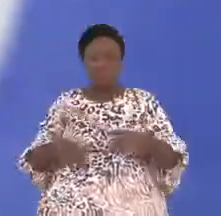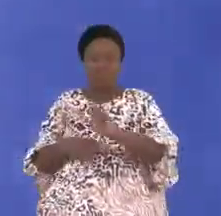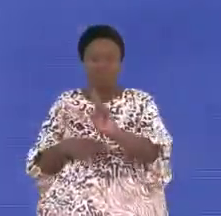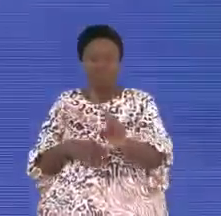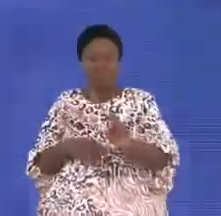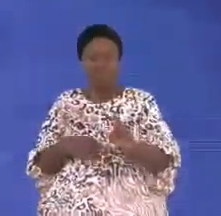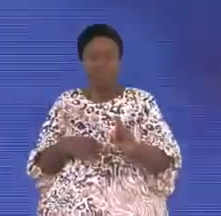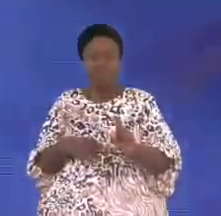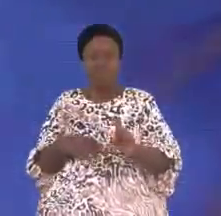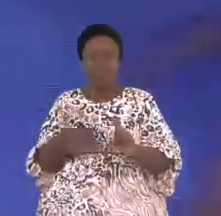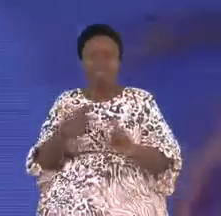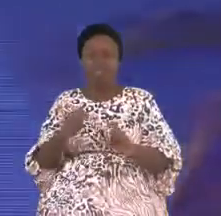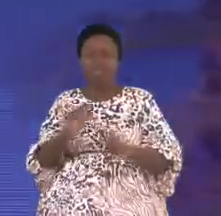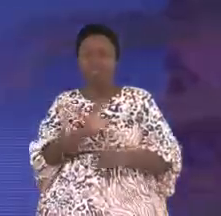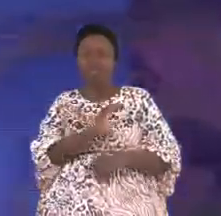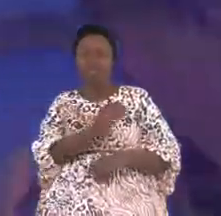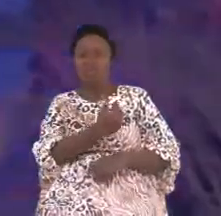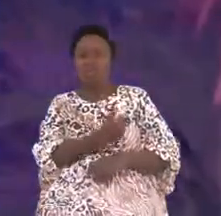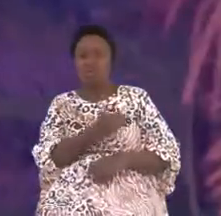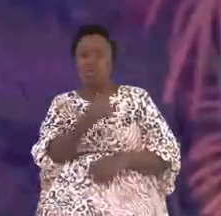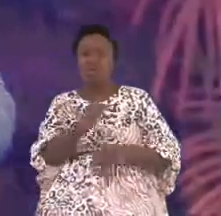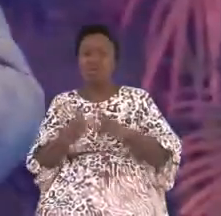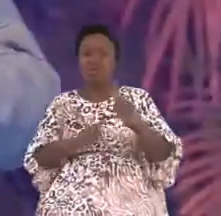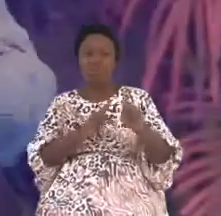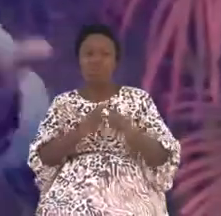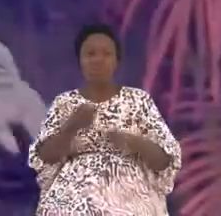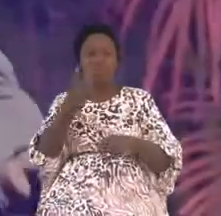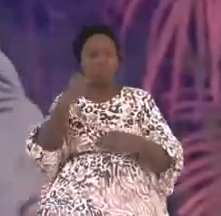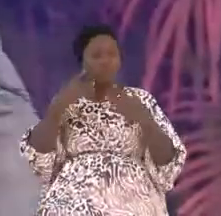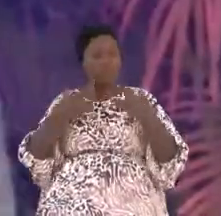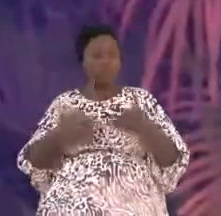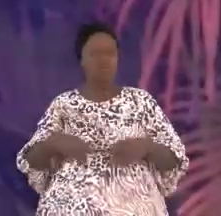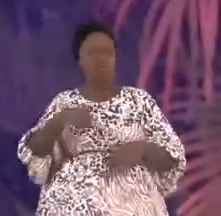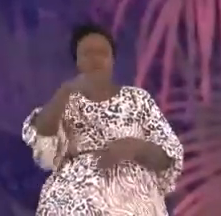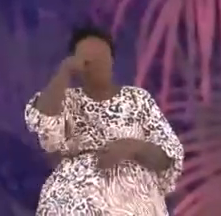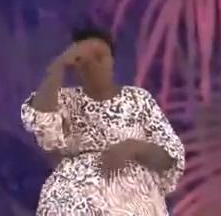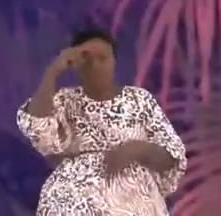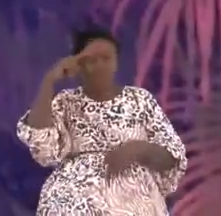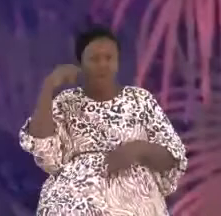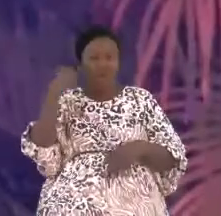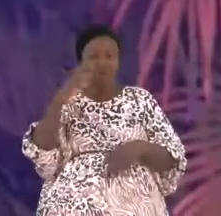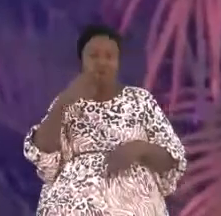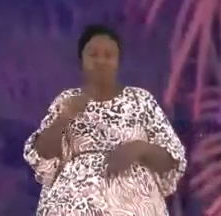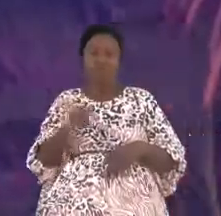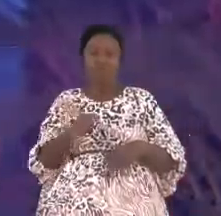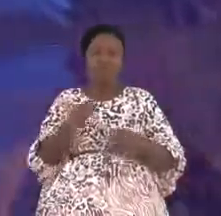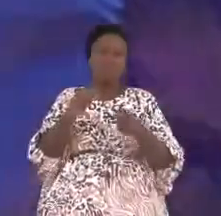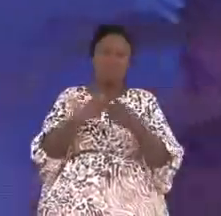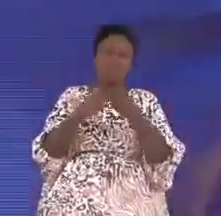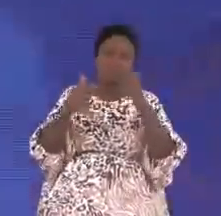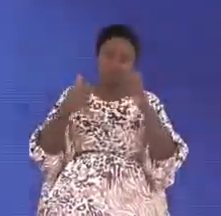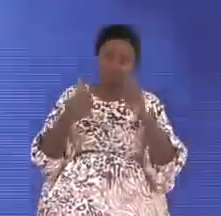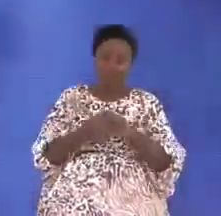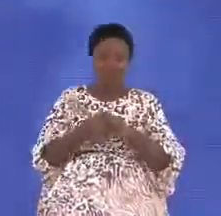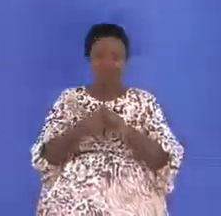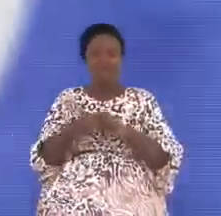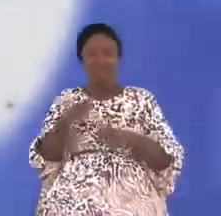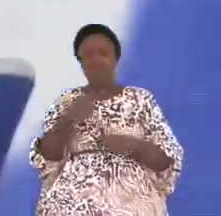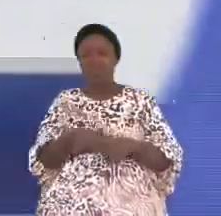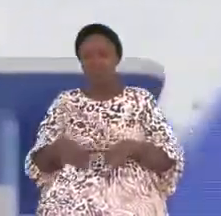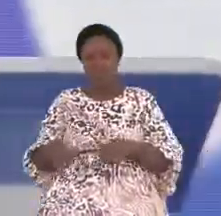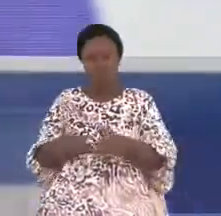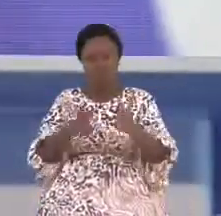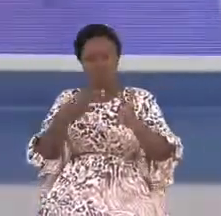people was discouraged because of the way the way of life